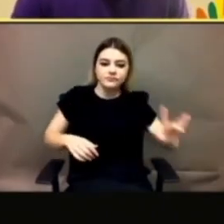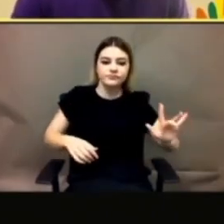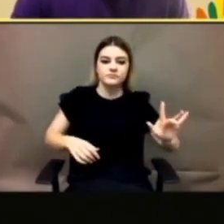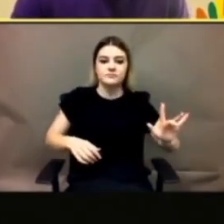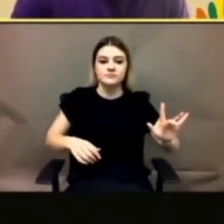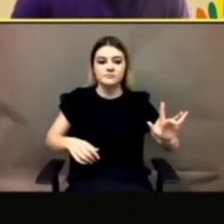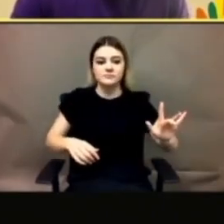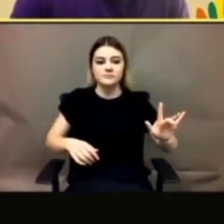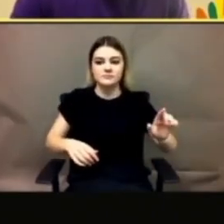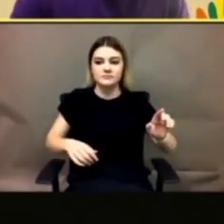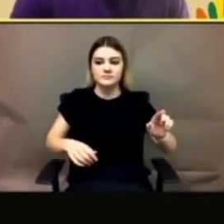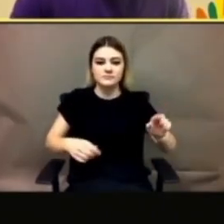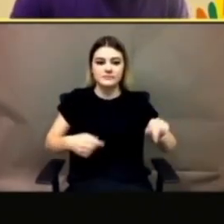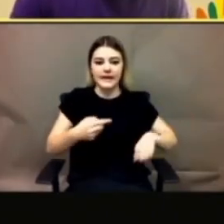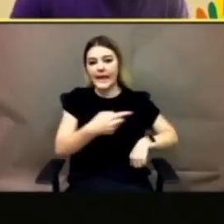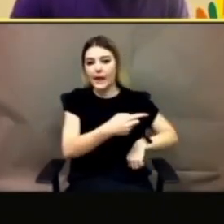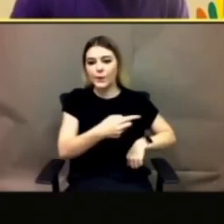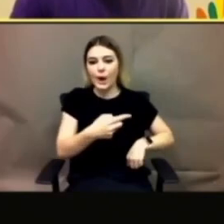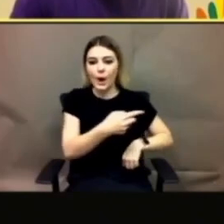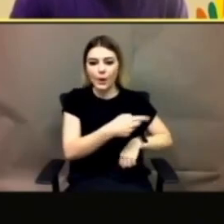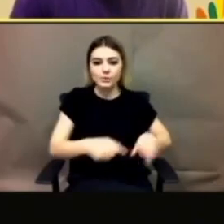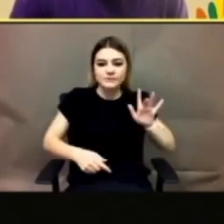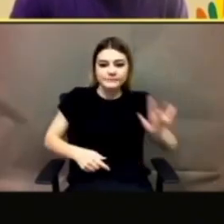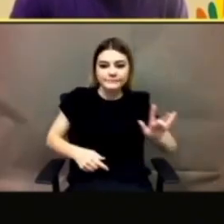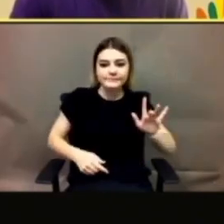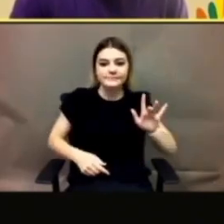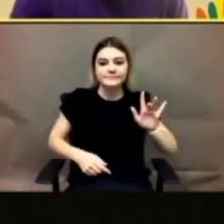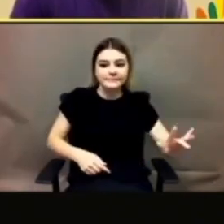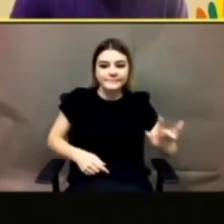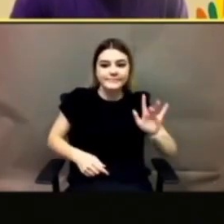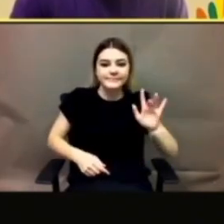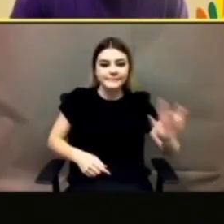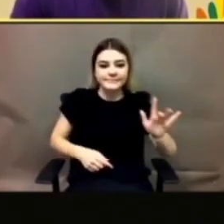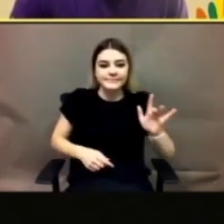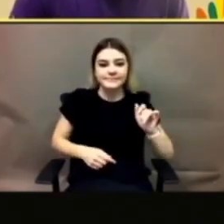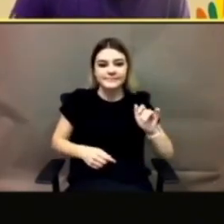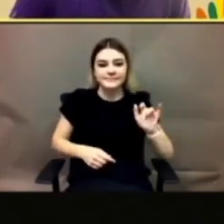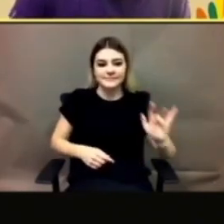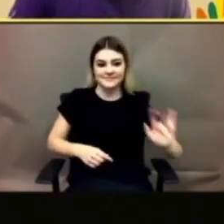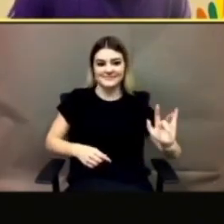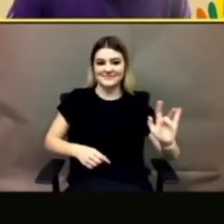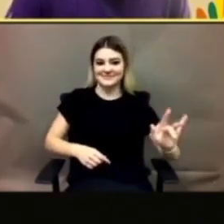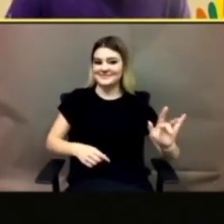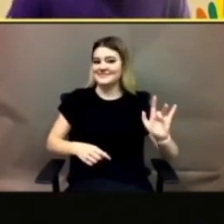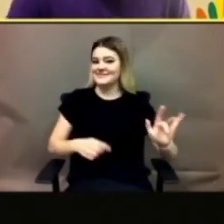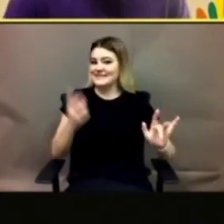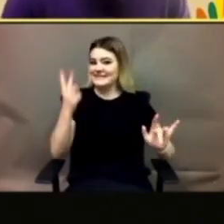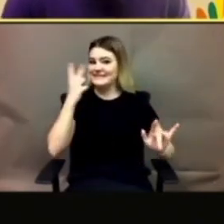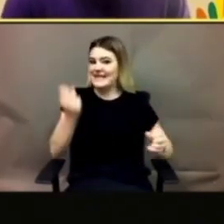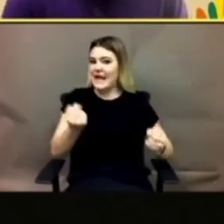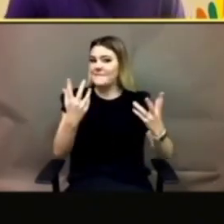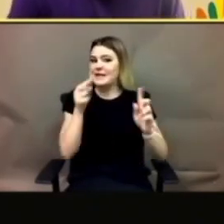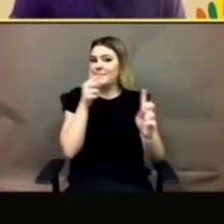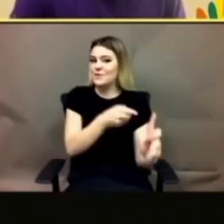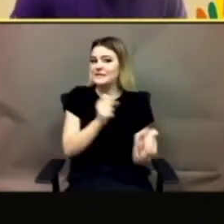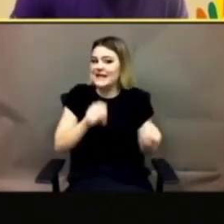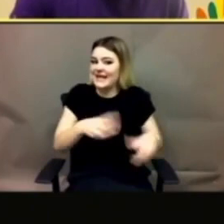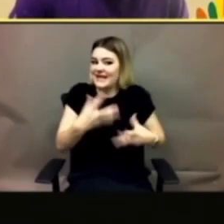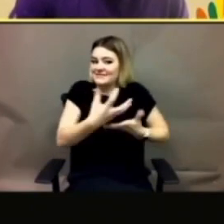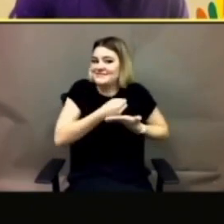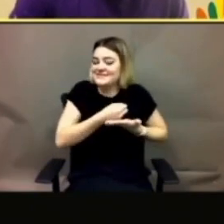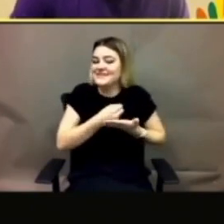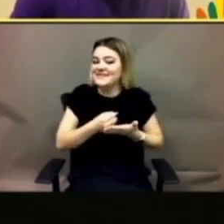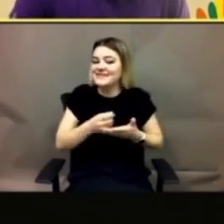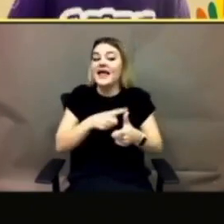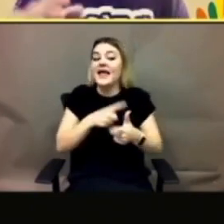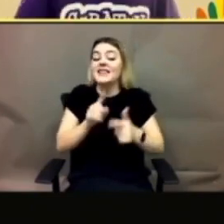get 1, 2, 3. Wow, I wonder how many points I can get. Just a second. Whoa, going up. Okay, and then I can press